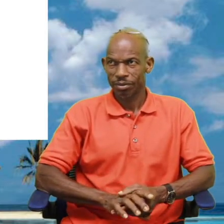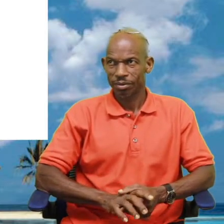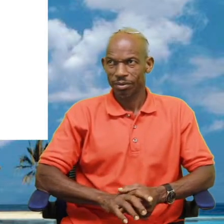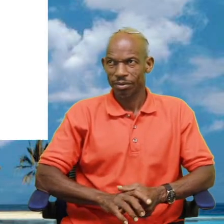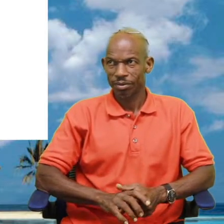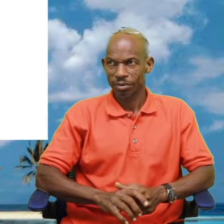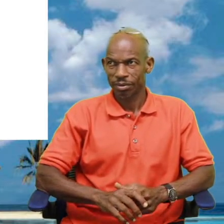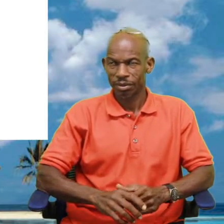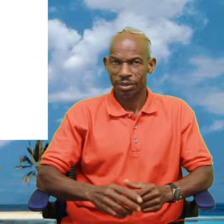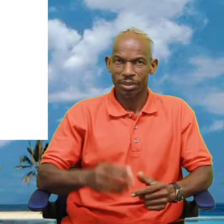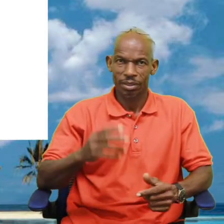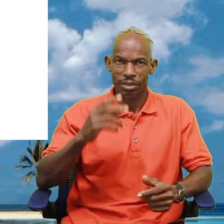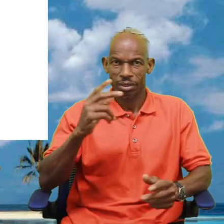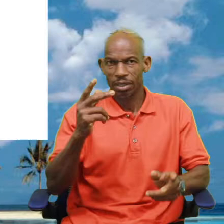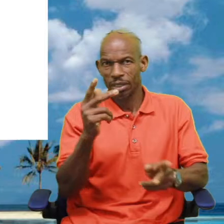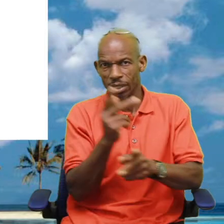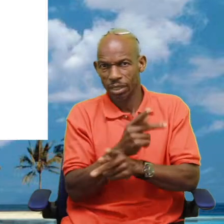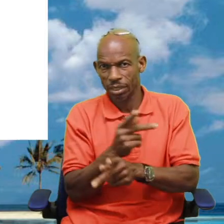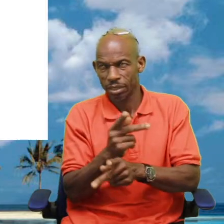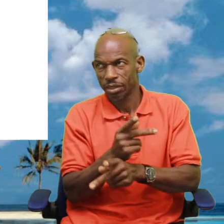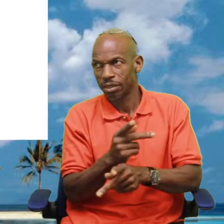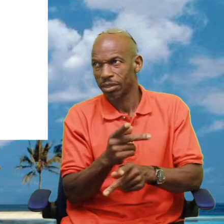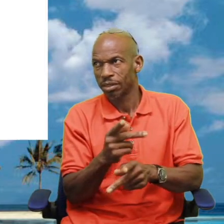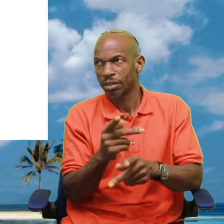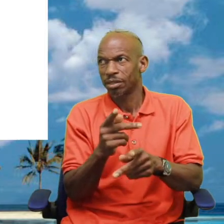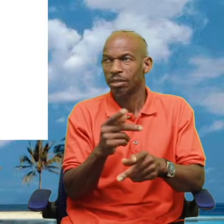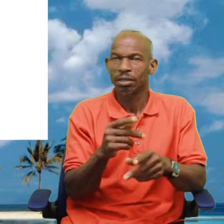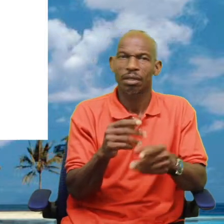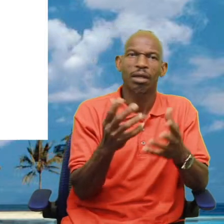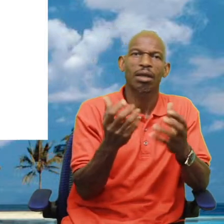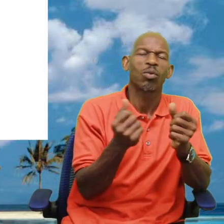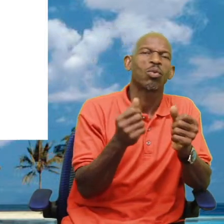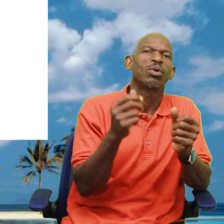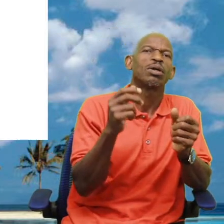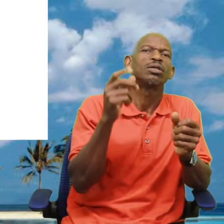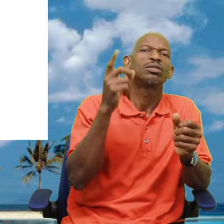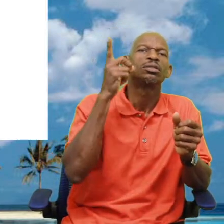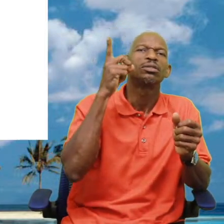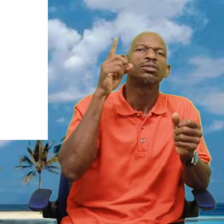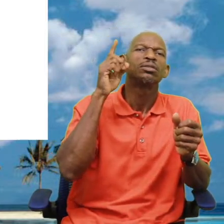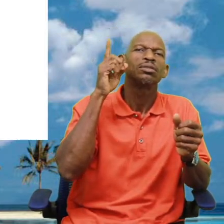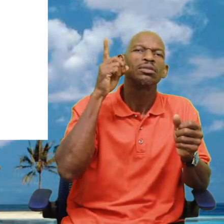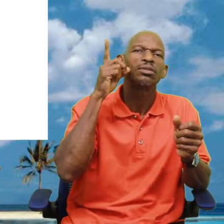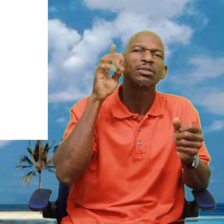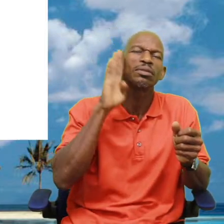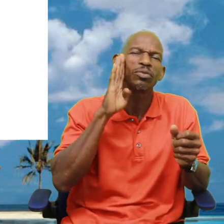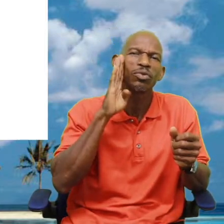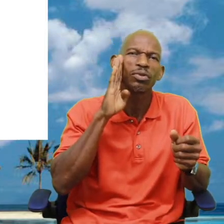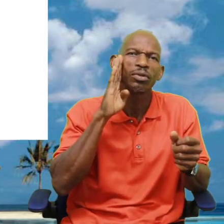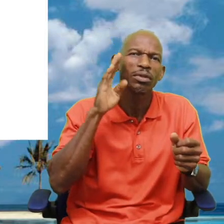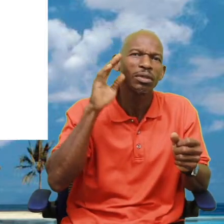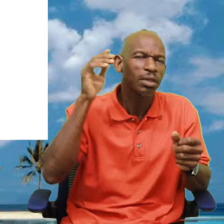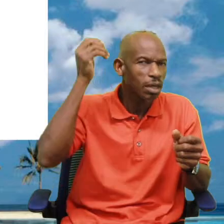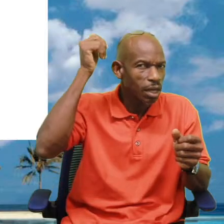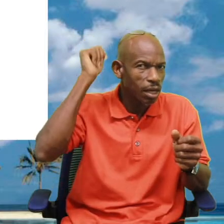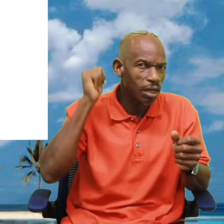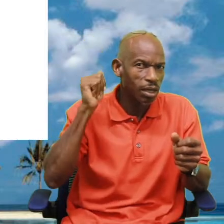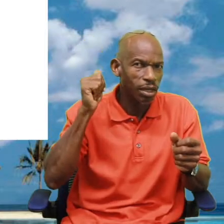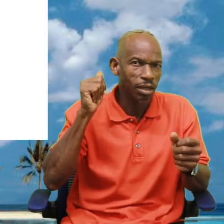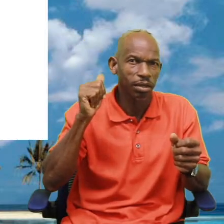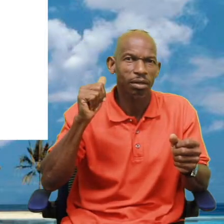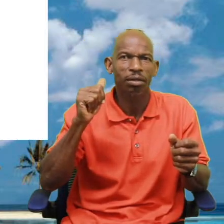I'm seeing from Kenton Sabriki. So I want Donna, Rebecca, Adana to give me some answers. So let's we got